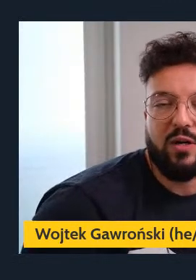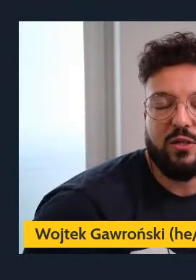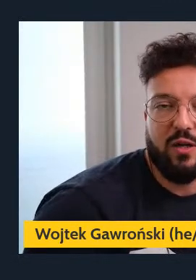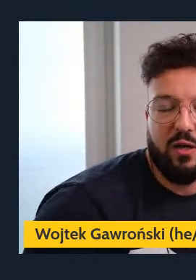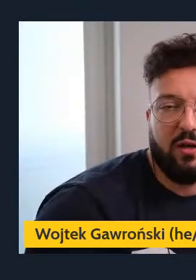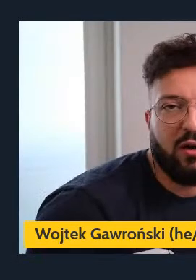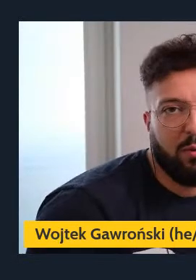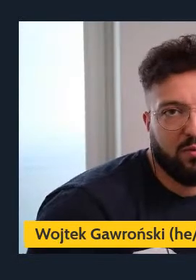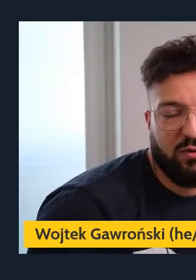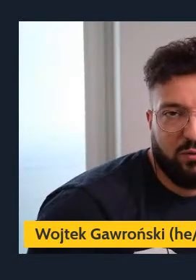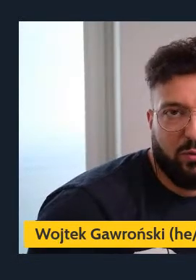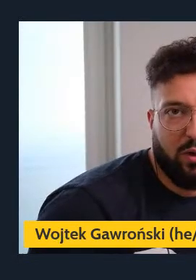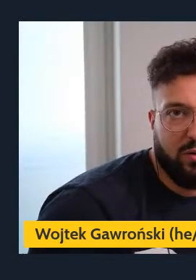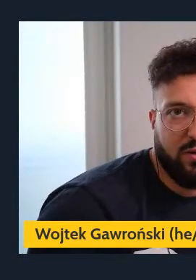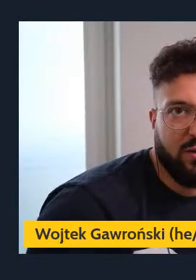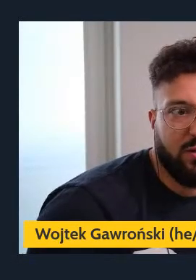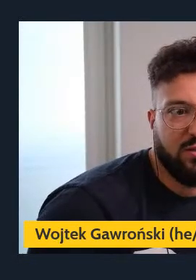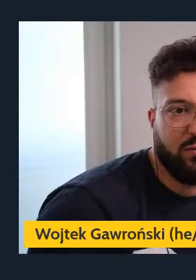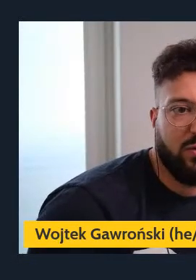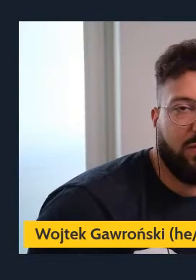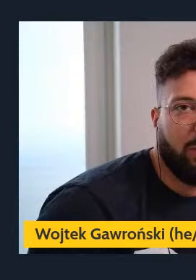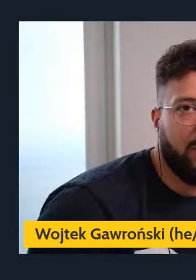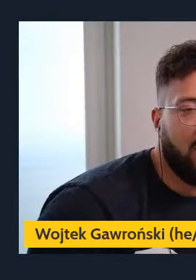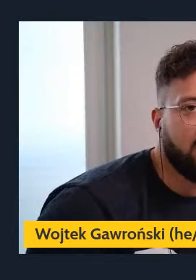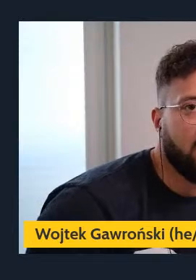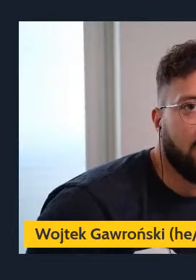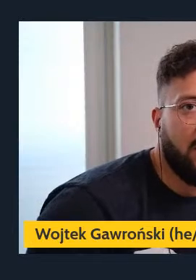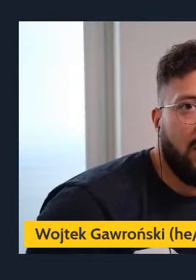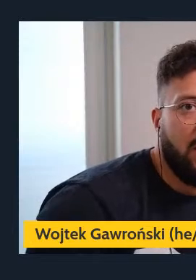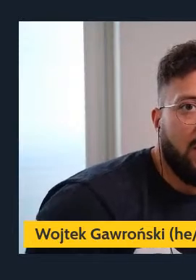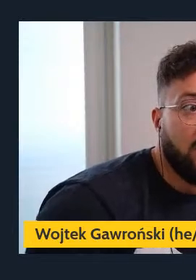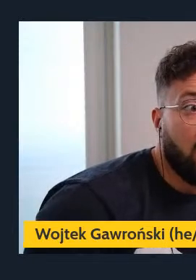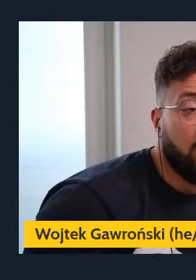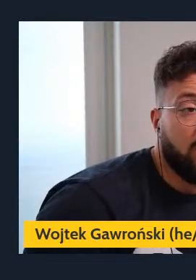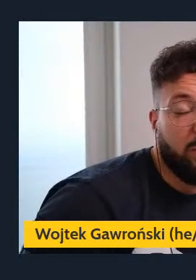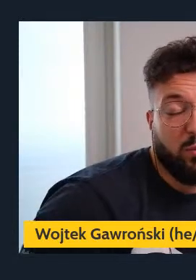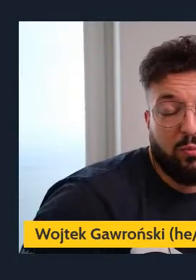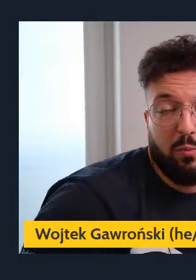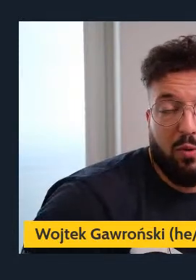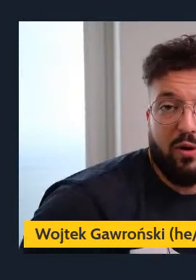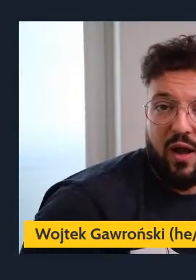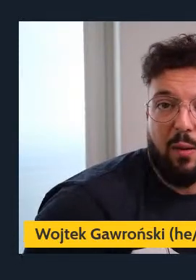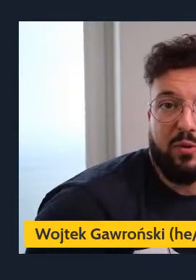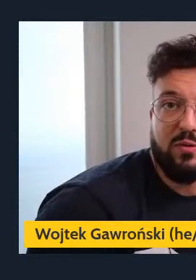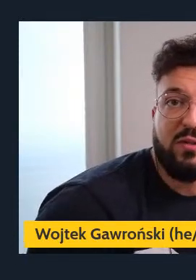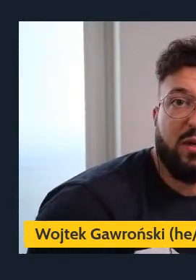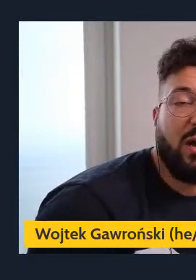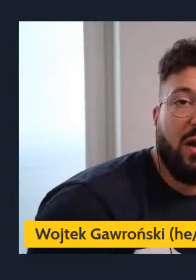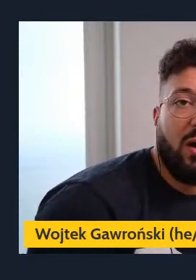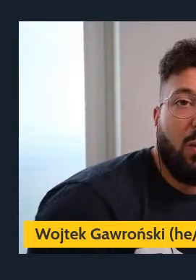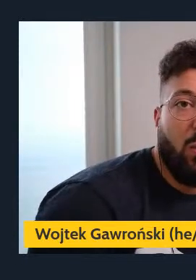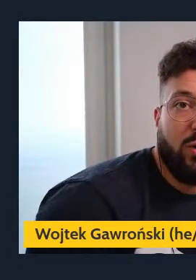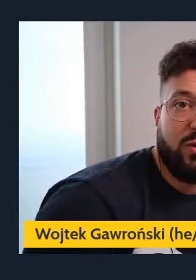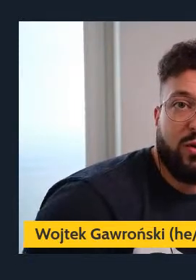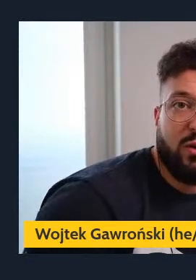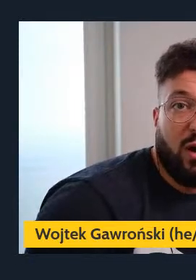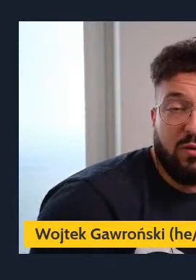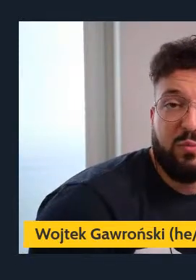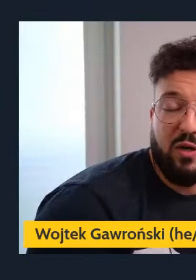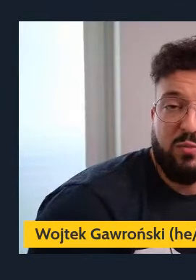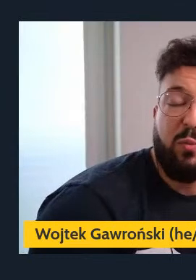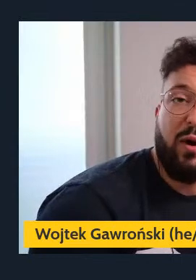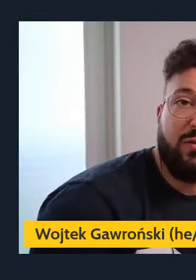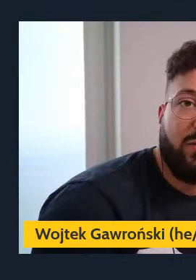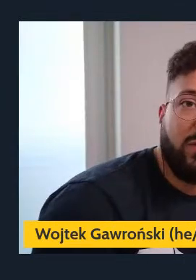people are actually taking care about software quality in the software development lifecycle. So I will be more than happy to see what